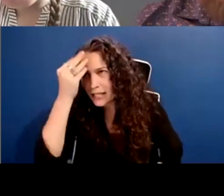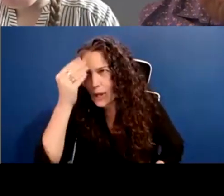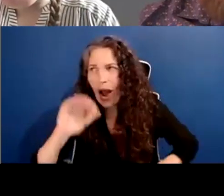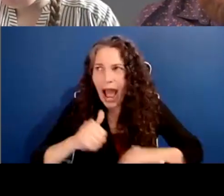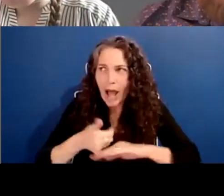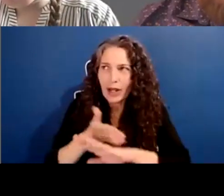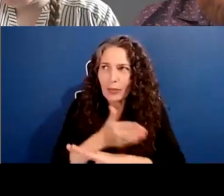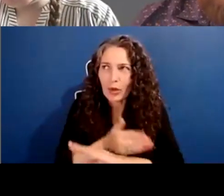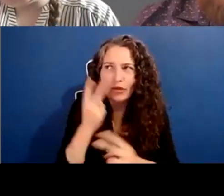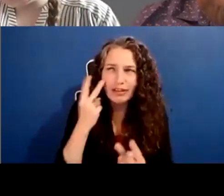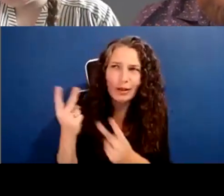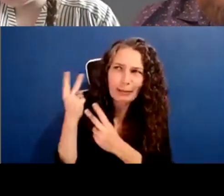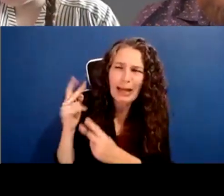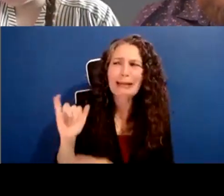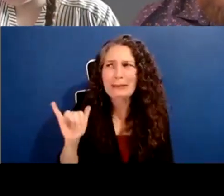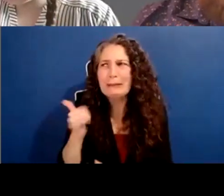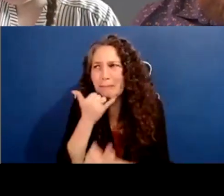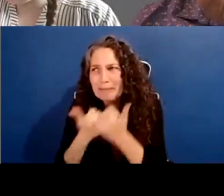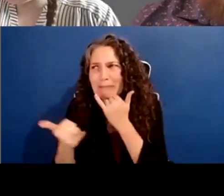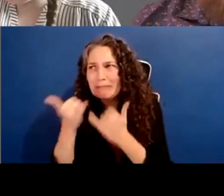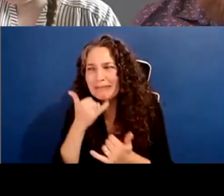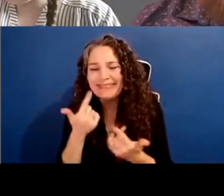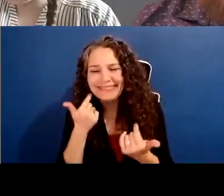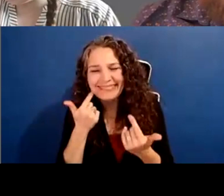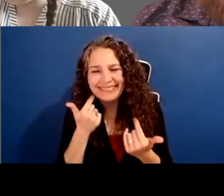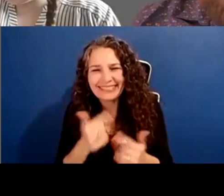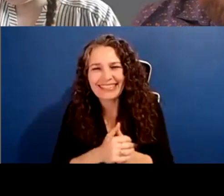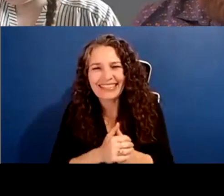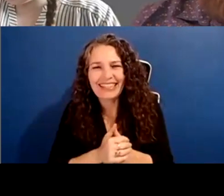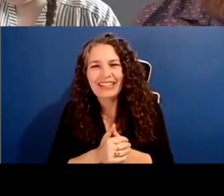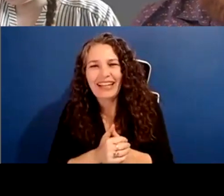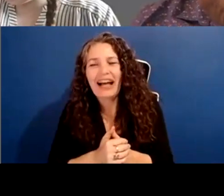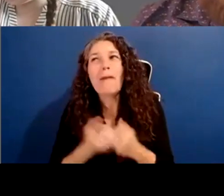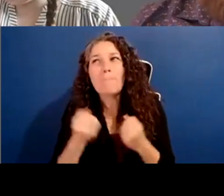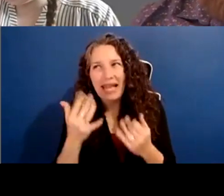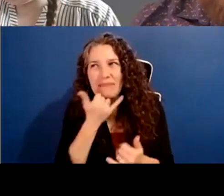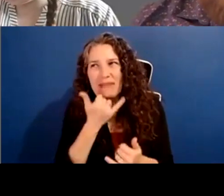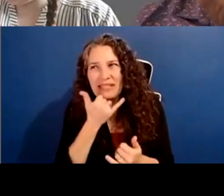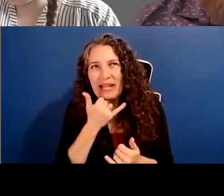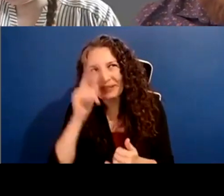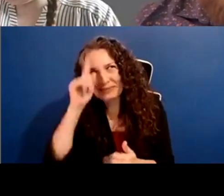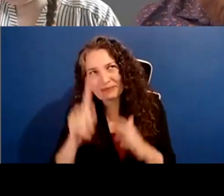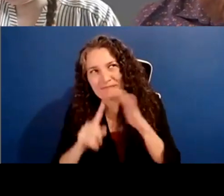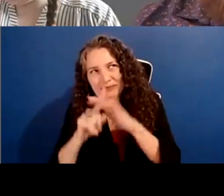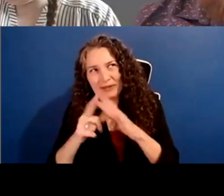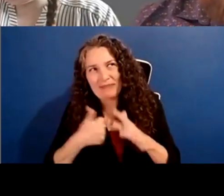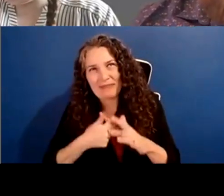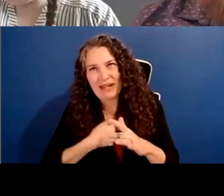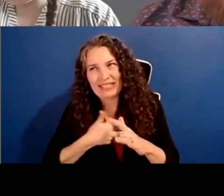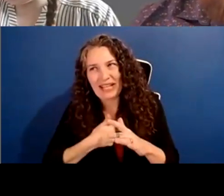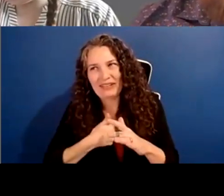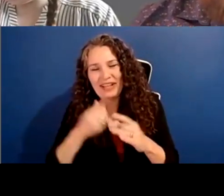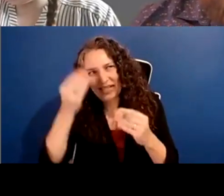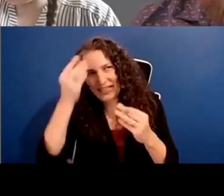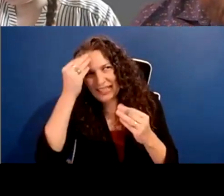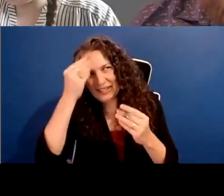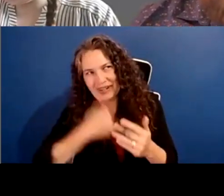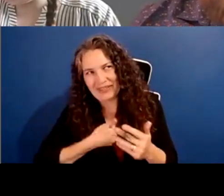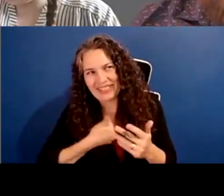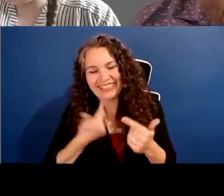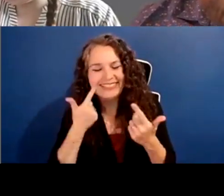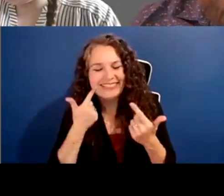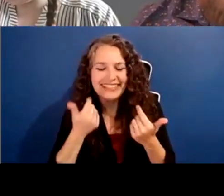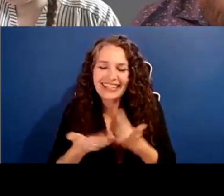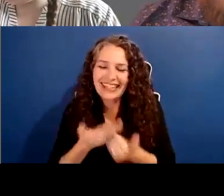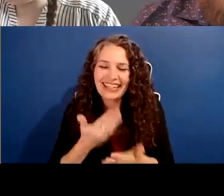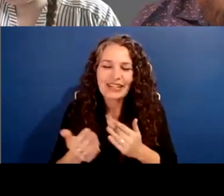I really like that, and a ton was already coming to mind for me as well. But to answer that specific question, yeah,